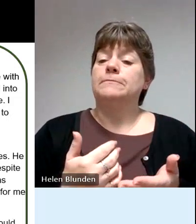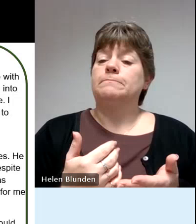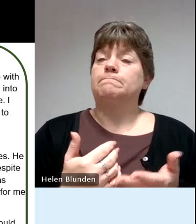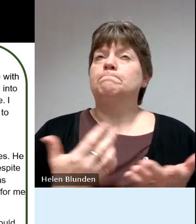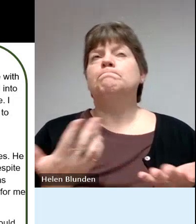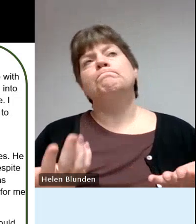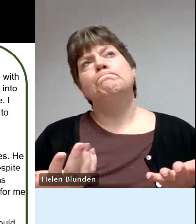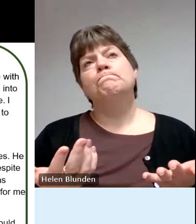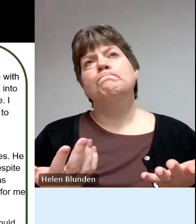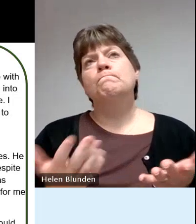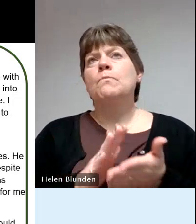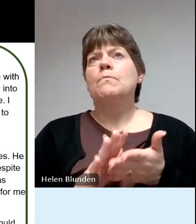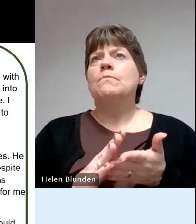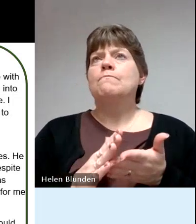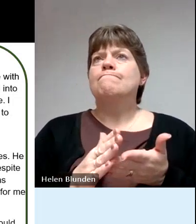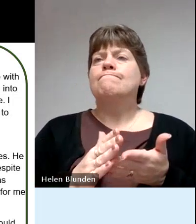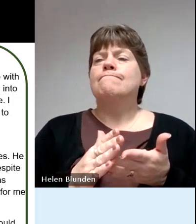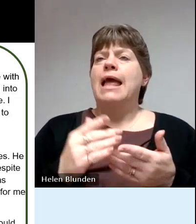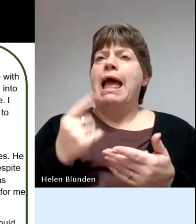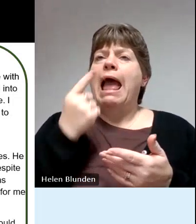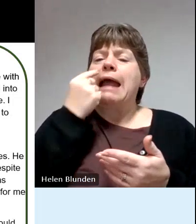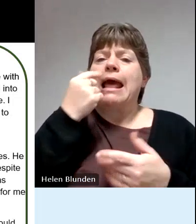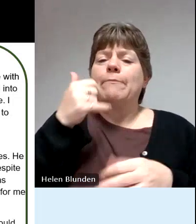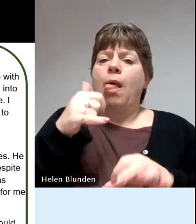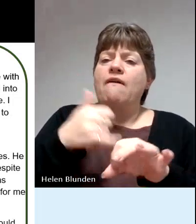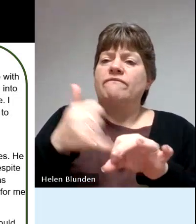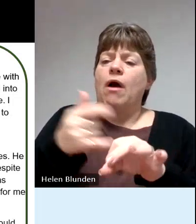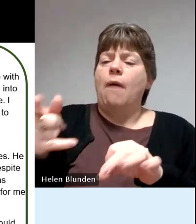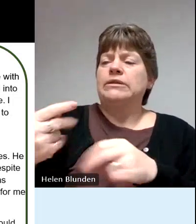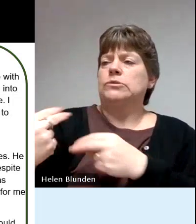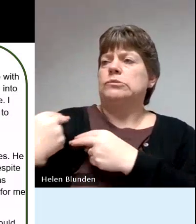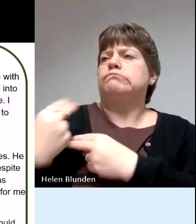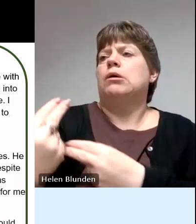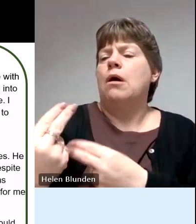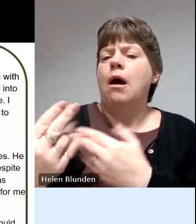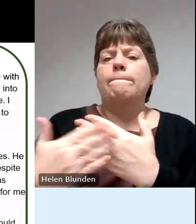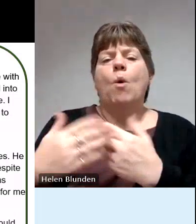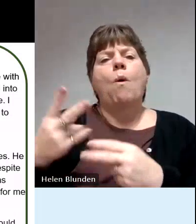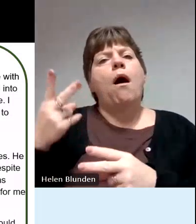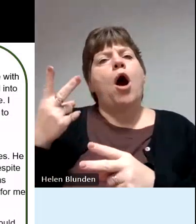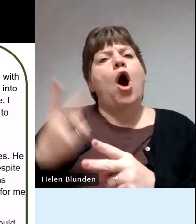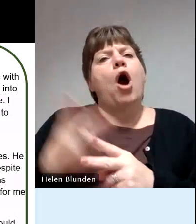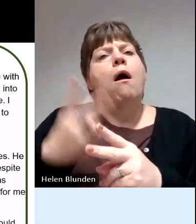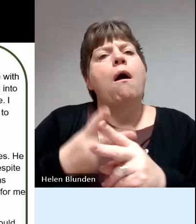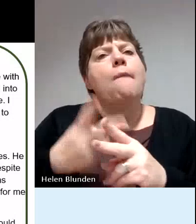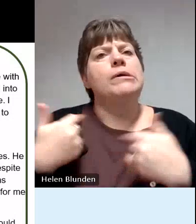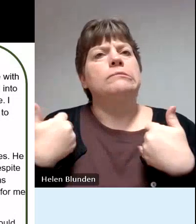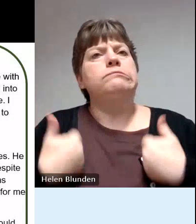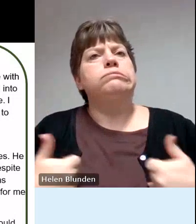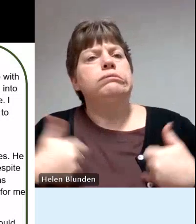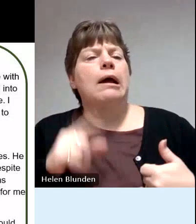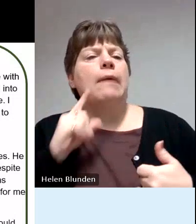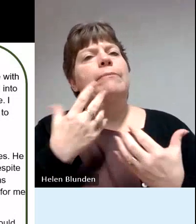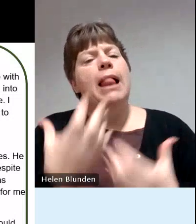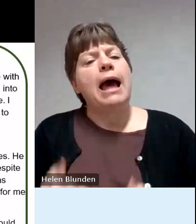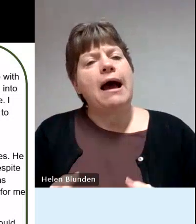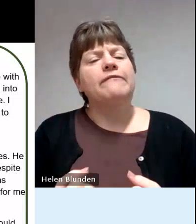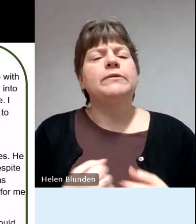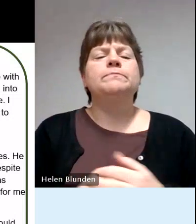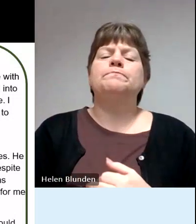enabled pharmacies to deal with some of the more common conditions that people experience